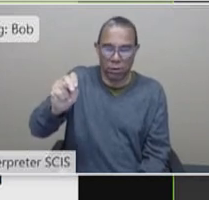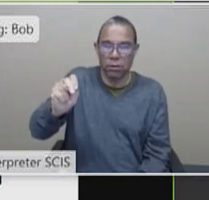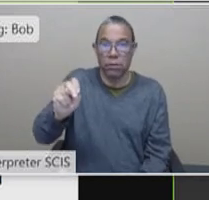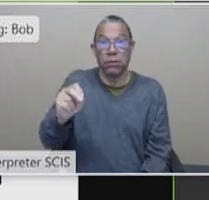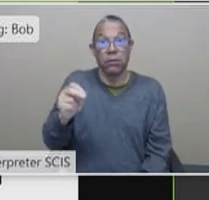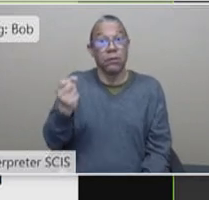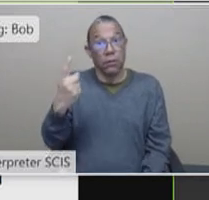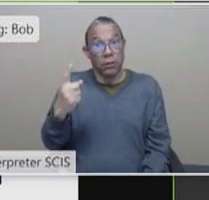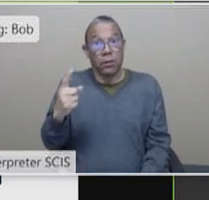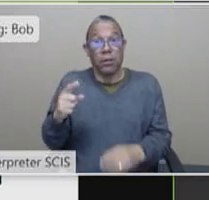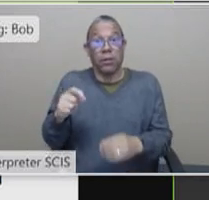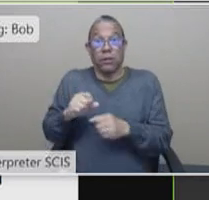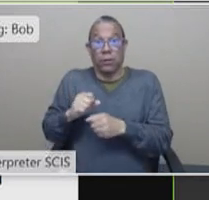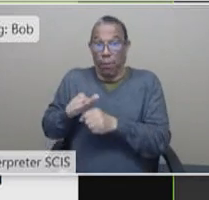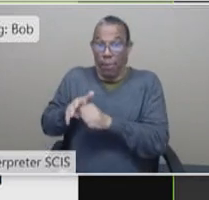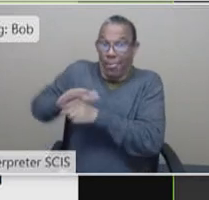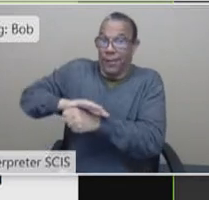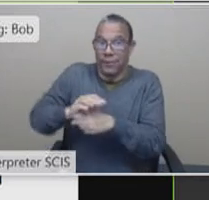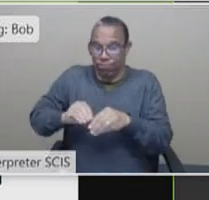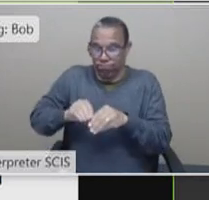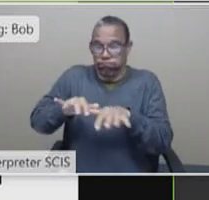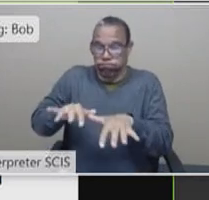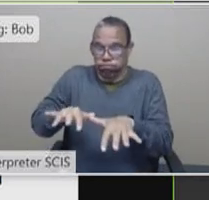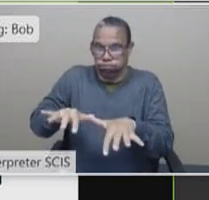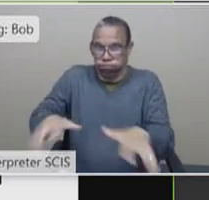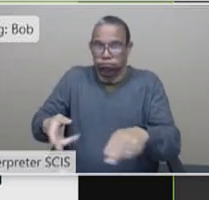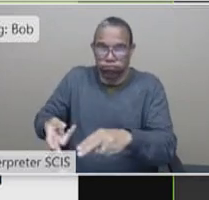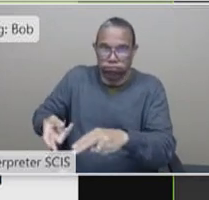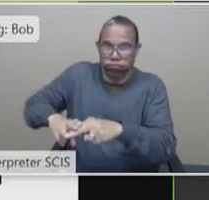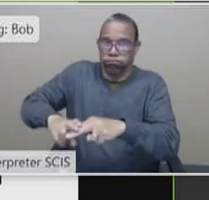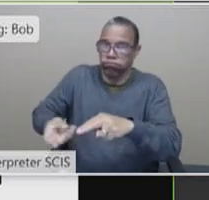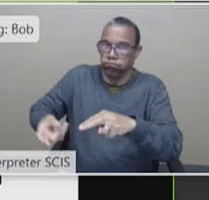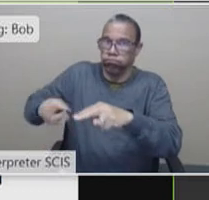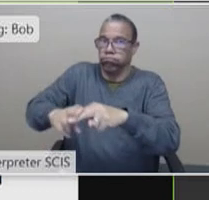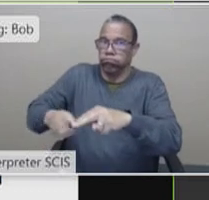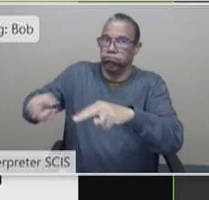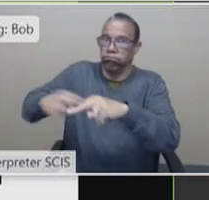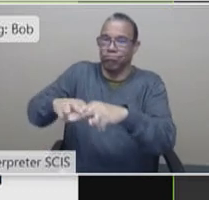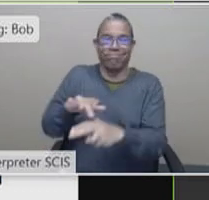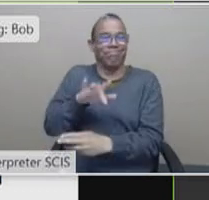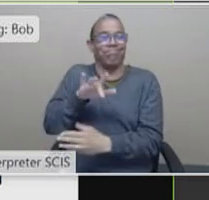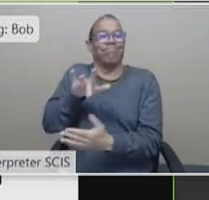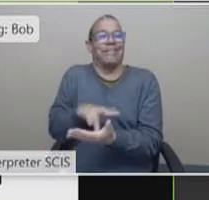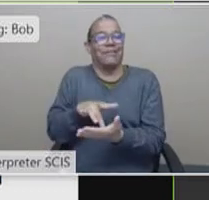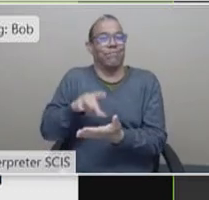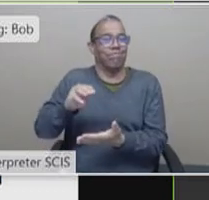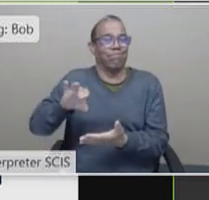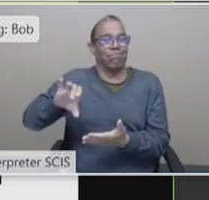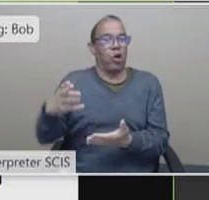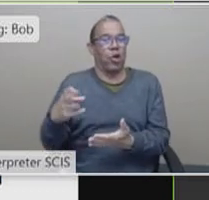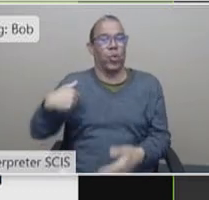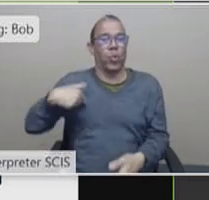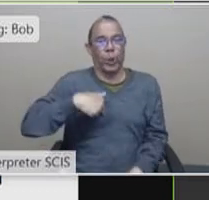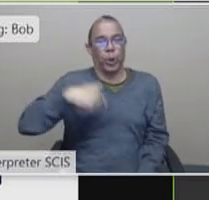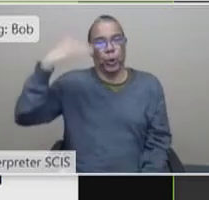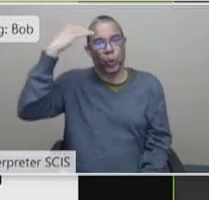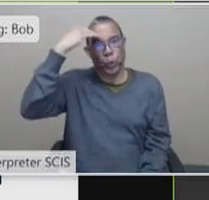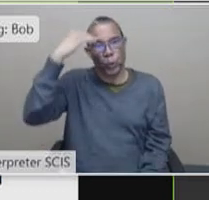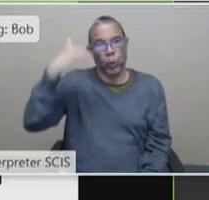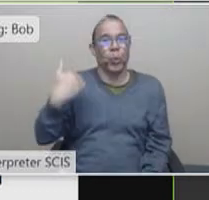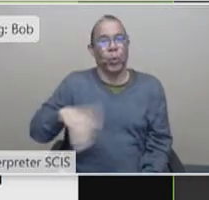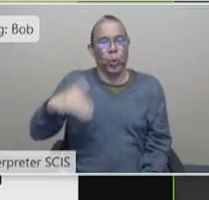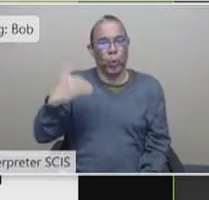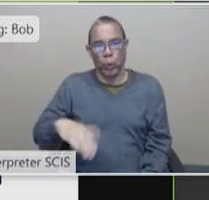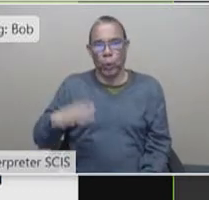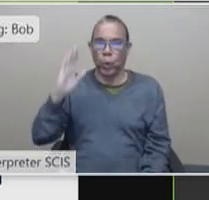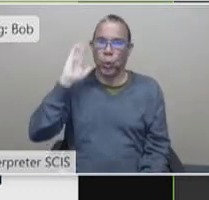pandemic started to increase in severity, it was really in mid-March that we became fully aware of the severe financial